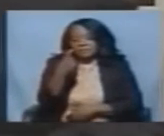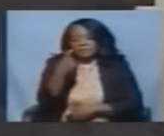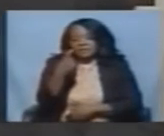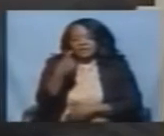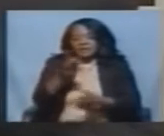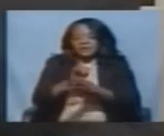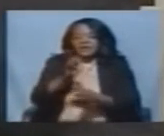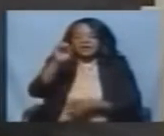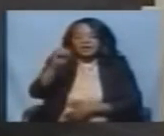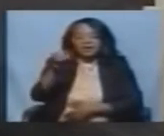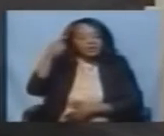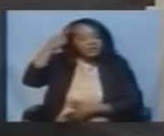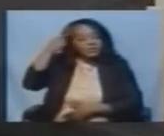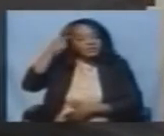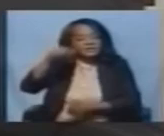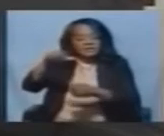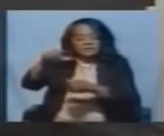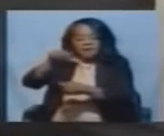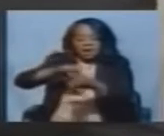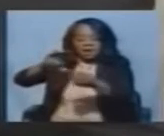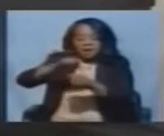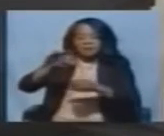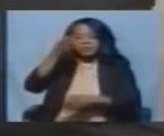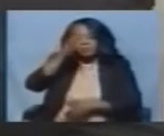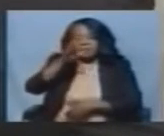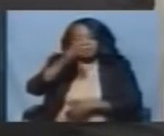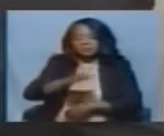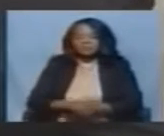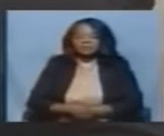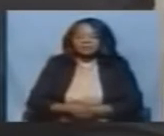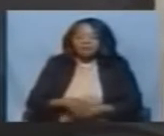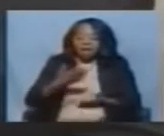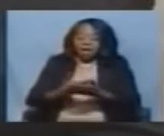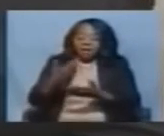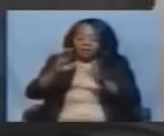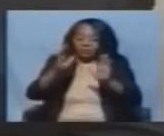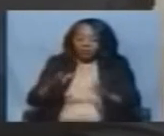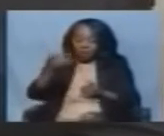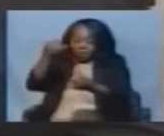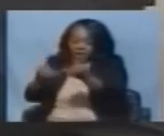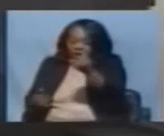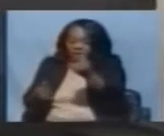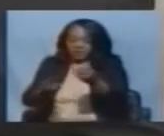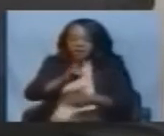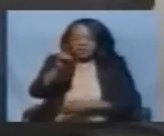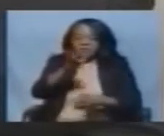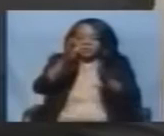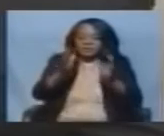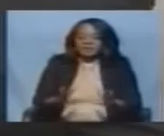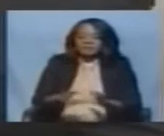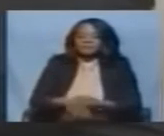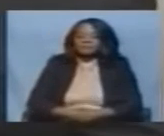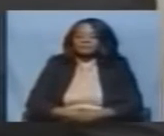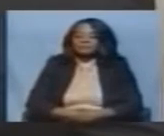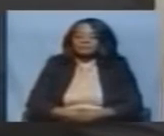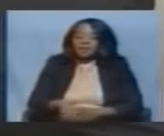the ethos around corruption. The buyer, or the end user, let's begin with the end user. The end user defines the specifications,